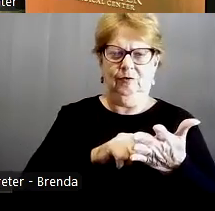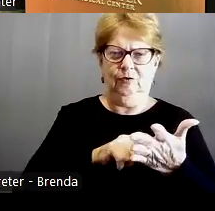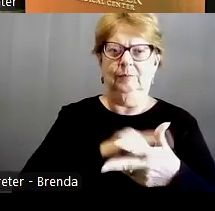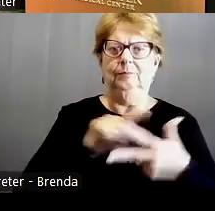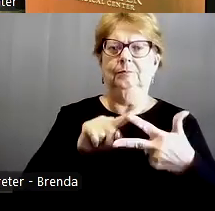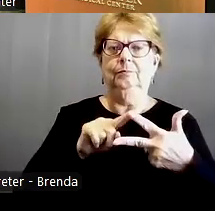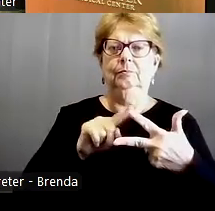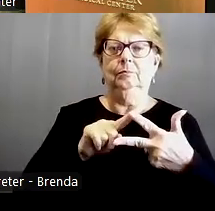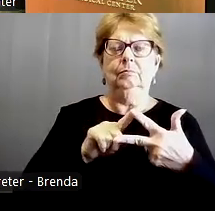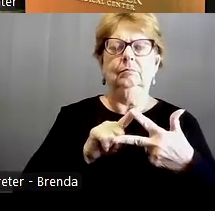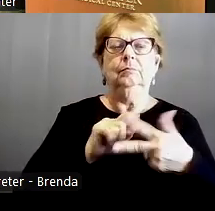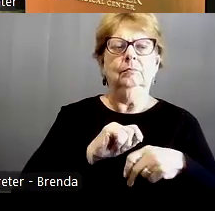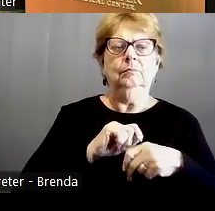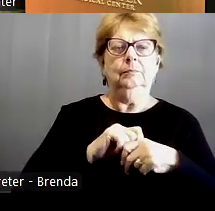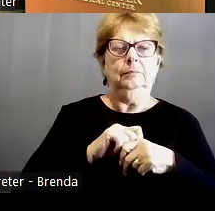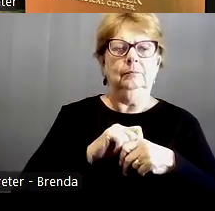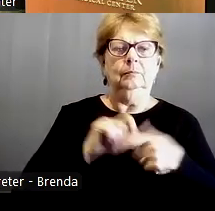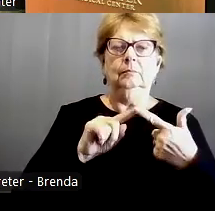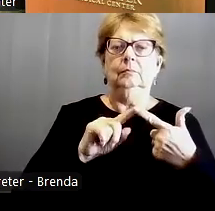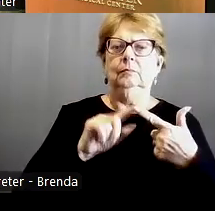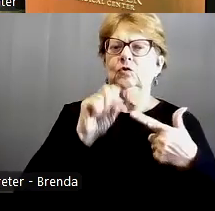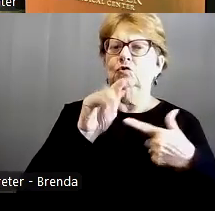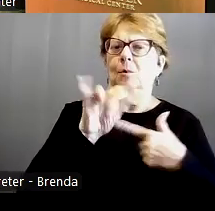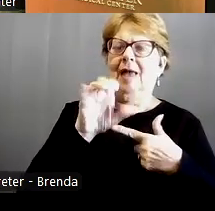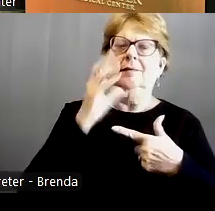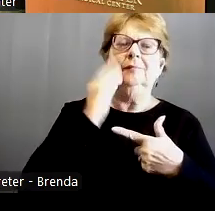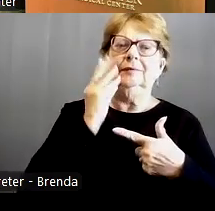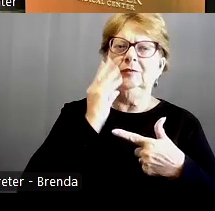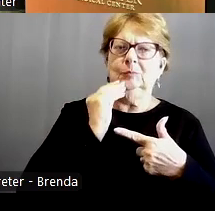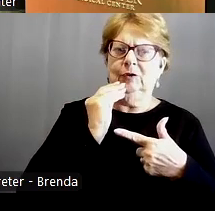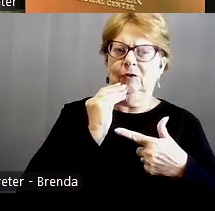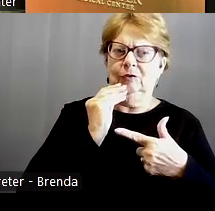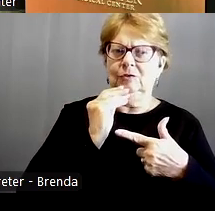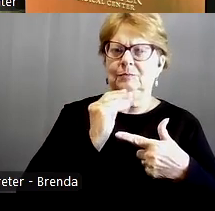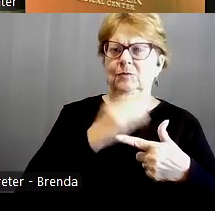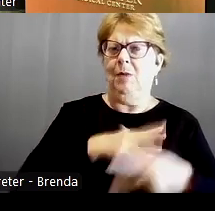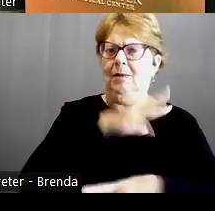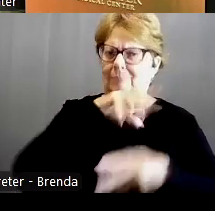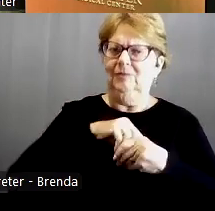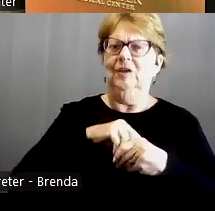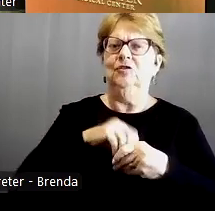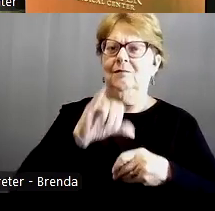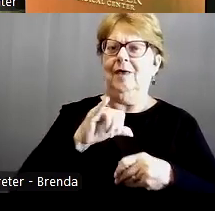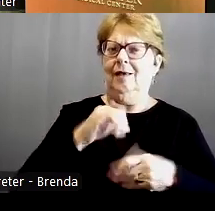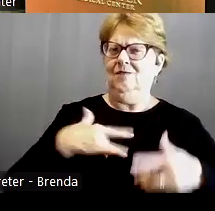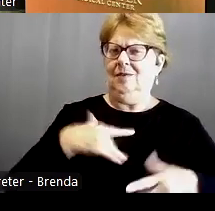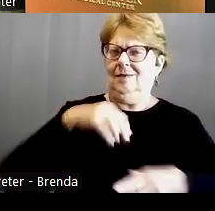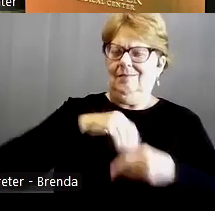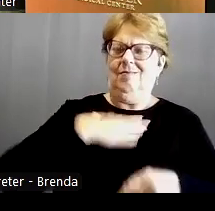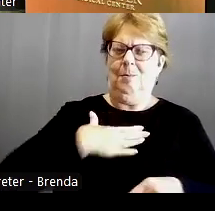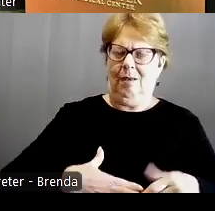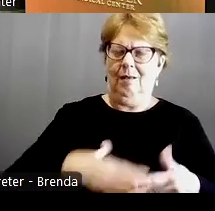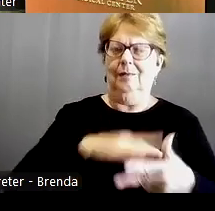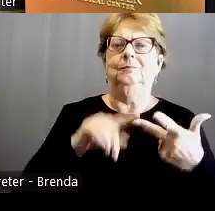the cognitive label, somatic experience, or the bodily manifestation of the feeling in the body, and